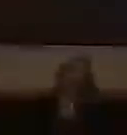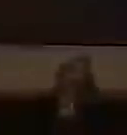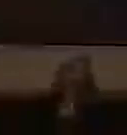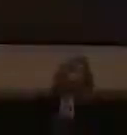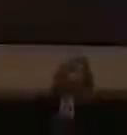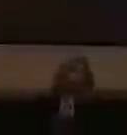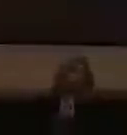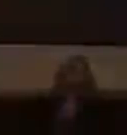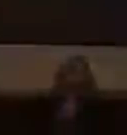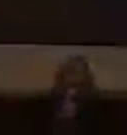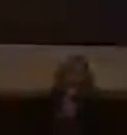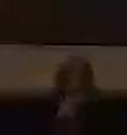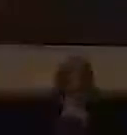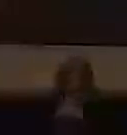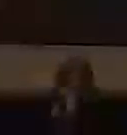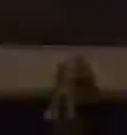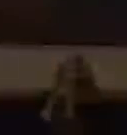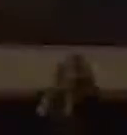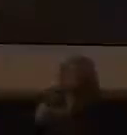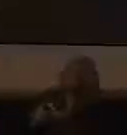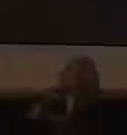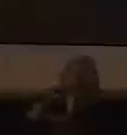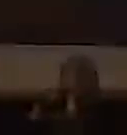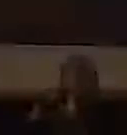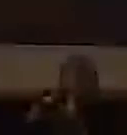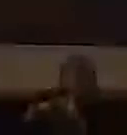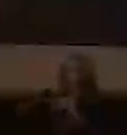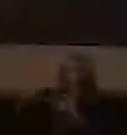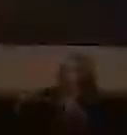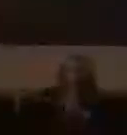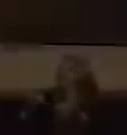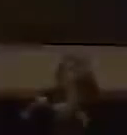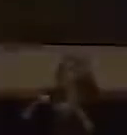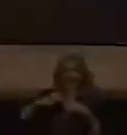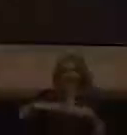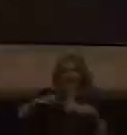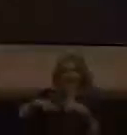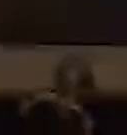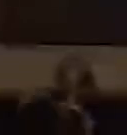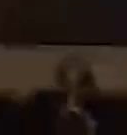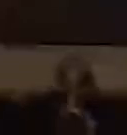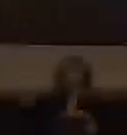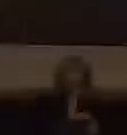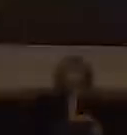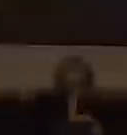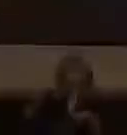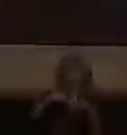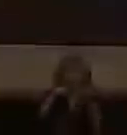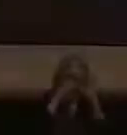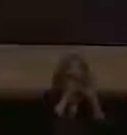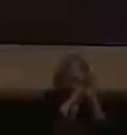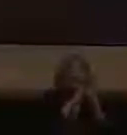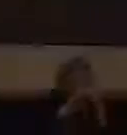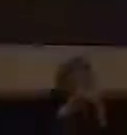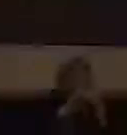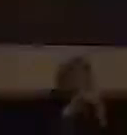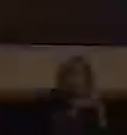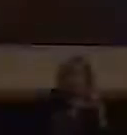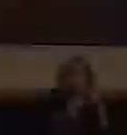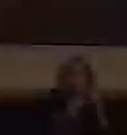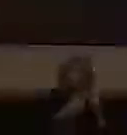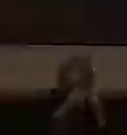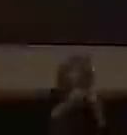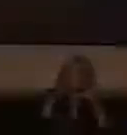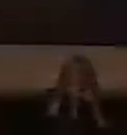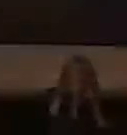the diversity of your consumer base and your potential consumer base. So images and materials should be a reflection of your markets, and in this case,